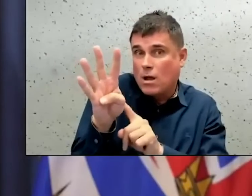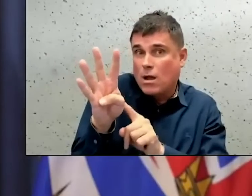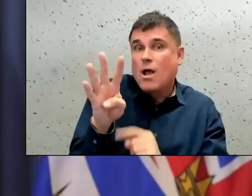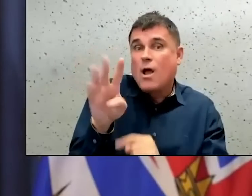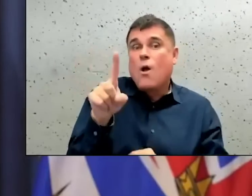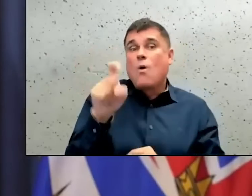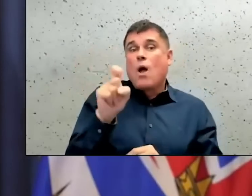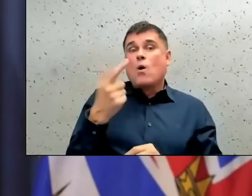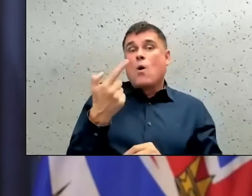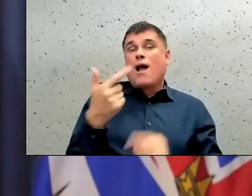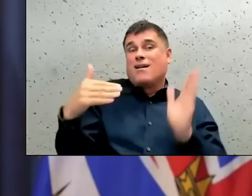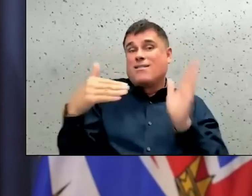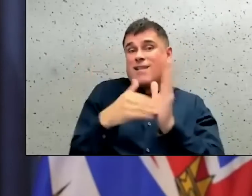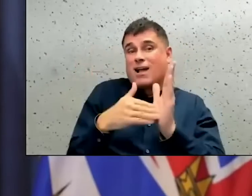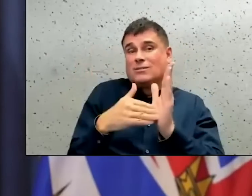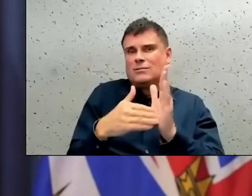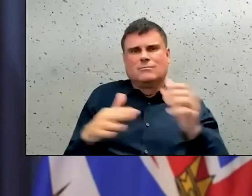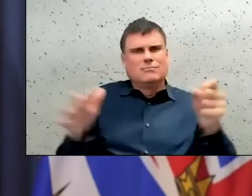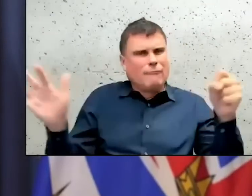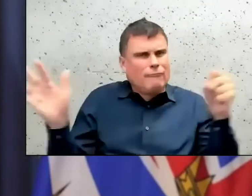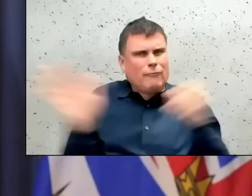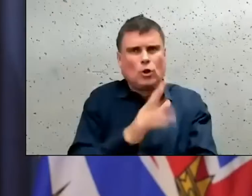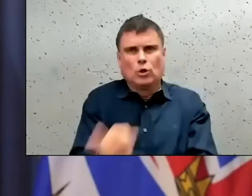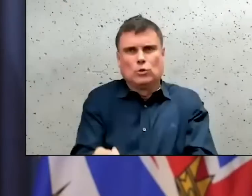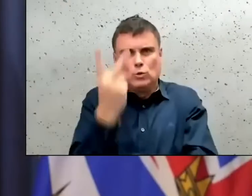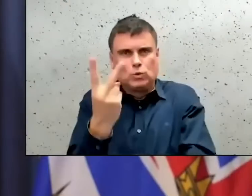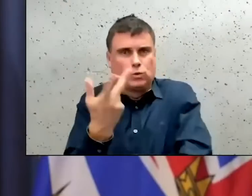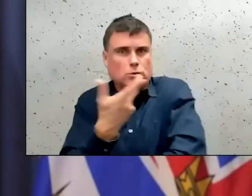121,048 are fully vaccinated. That's 93%.